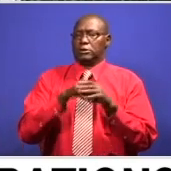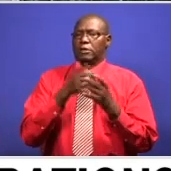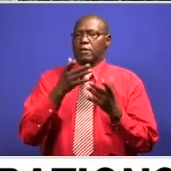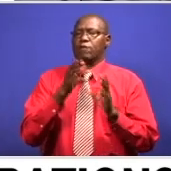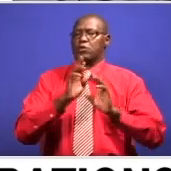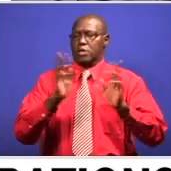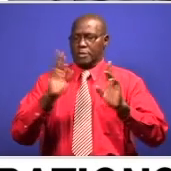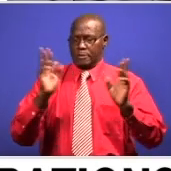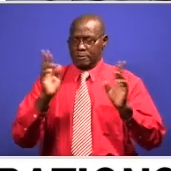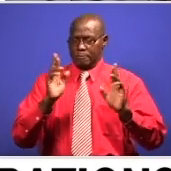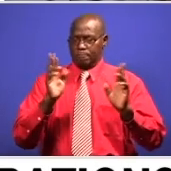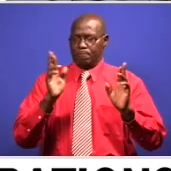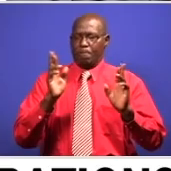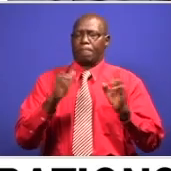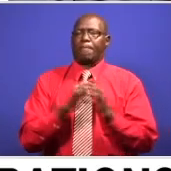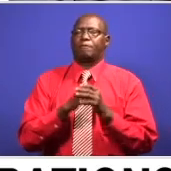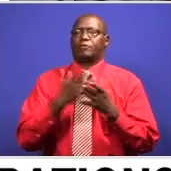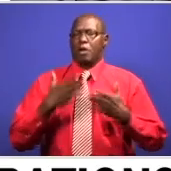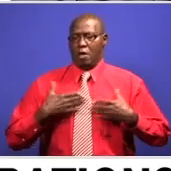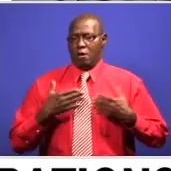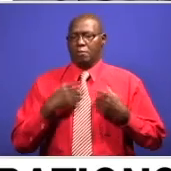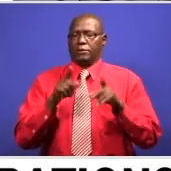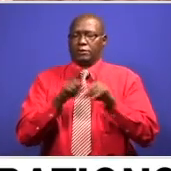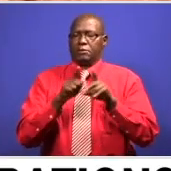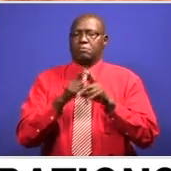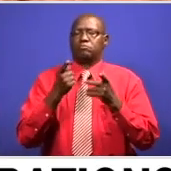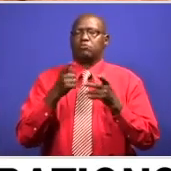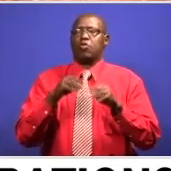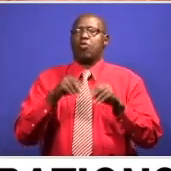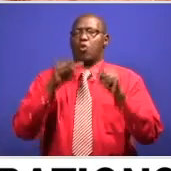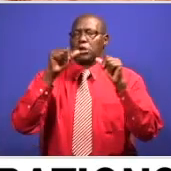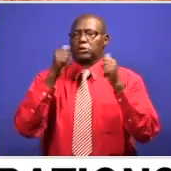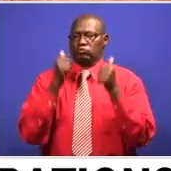preparedness. We are also glad that he's happy also with the quality. At a 600 by 600 meter.